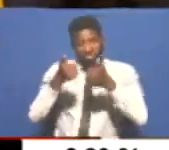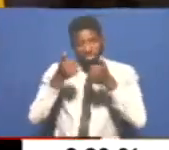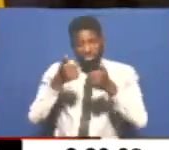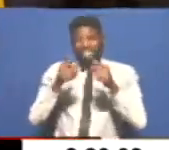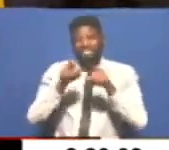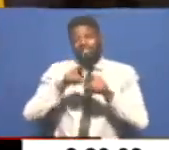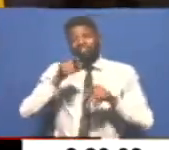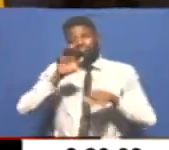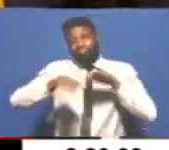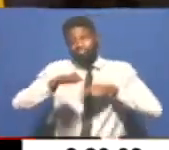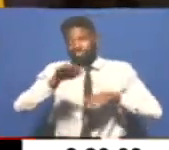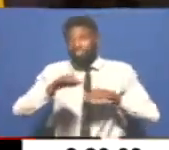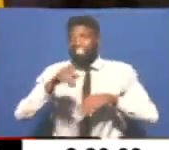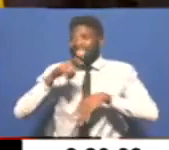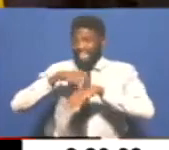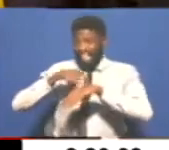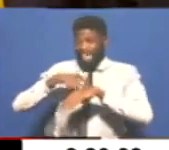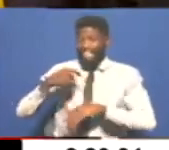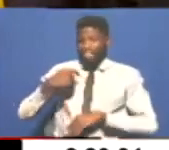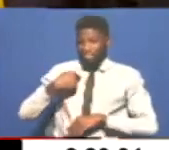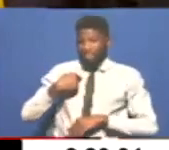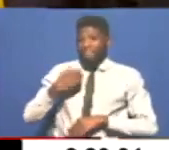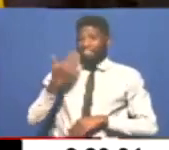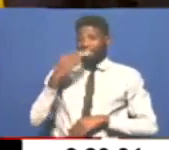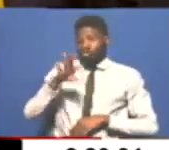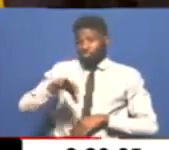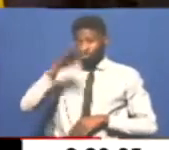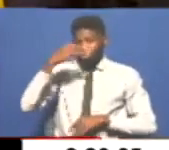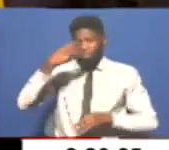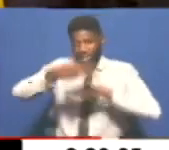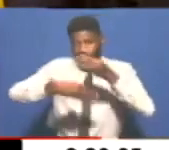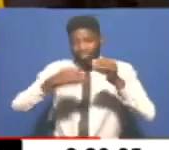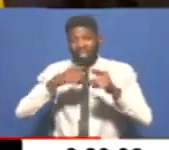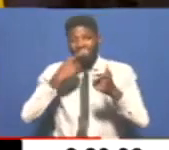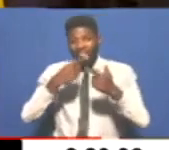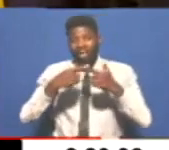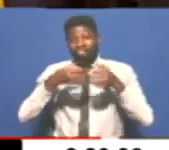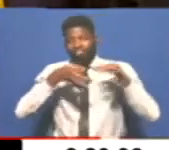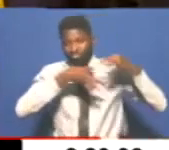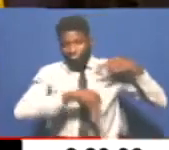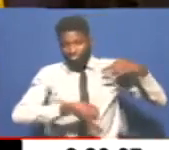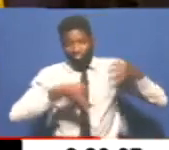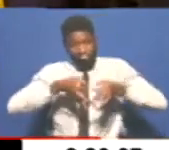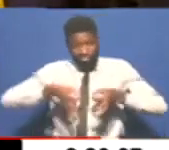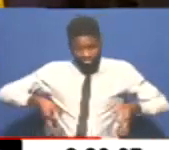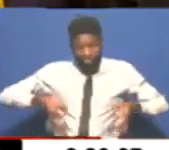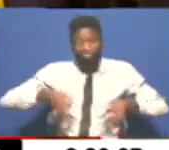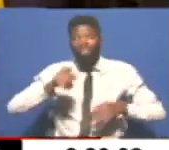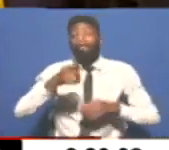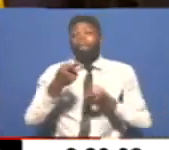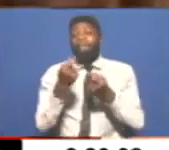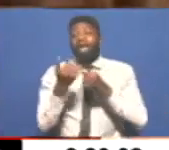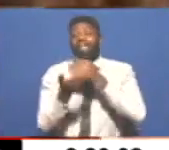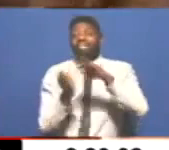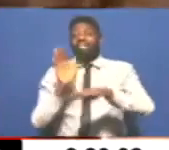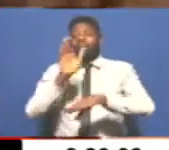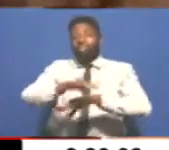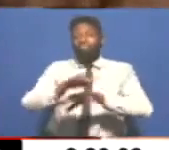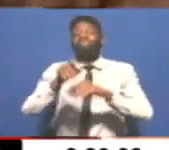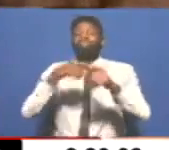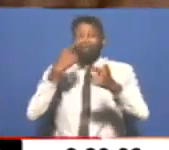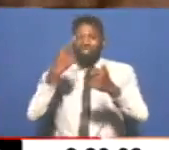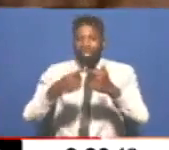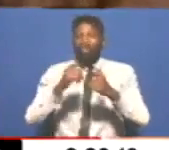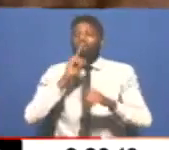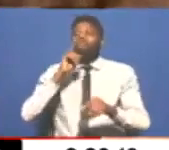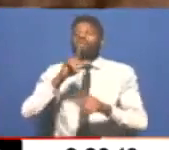your measurements. After taking your measurements, you put down a deposit for confirmation of the order, then we start making. If it's made to measure, we just do